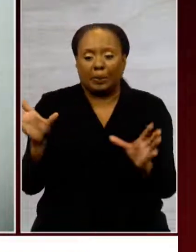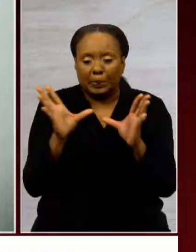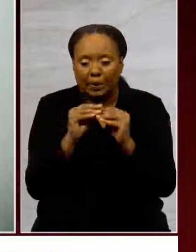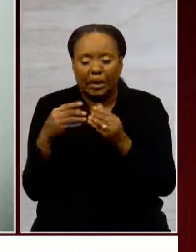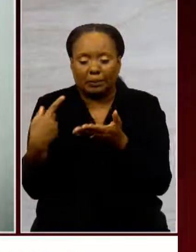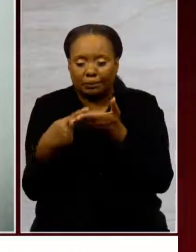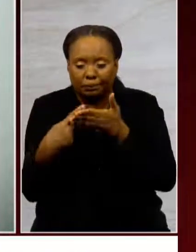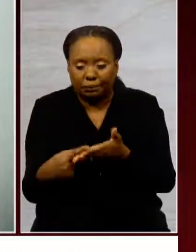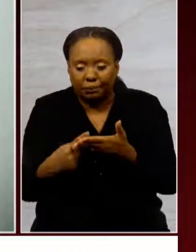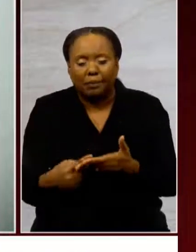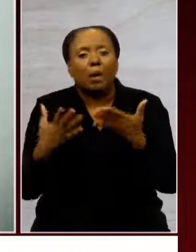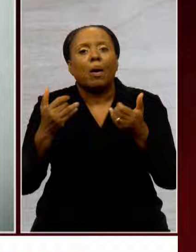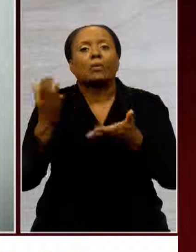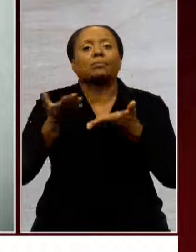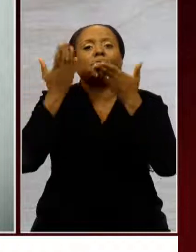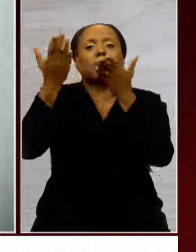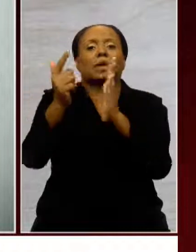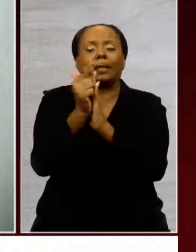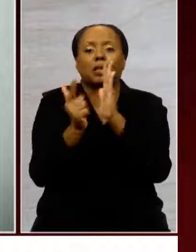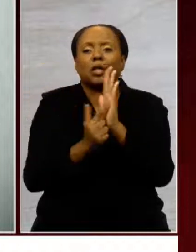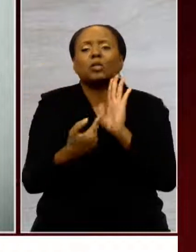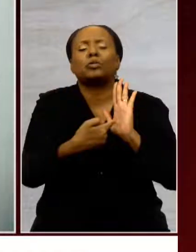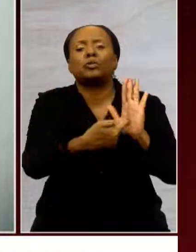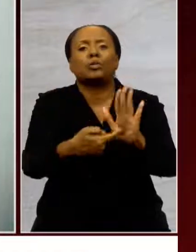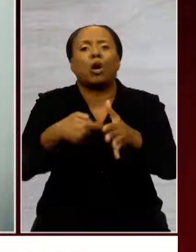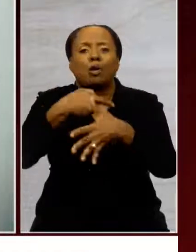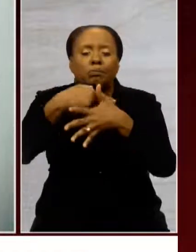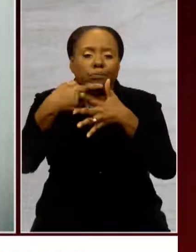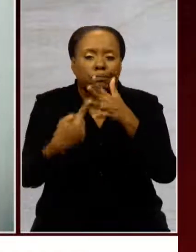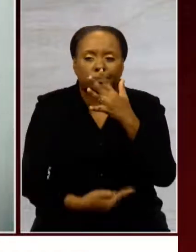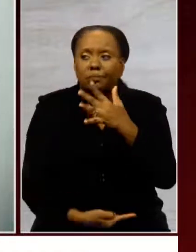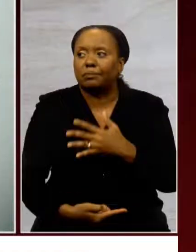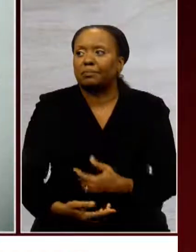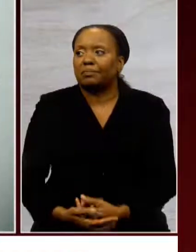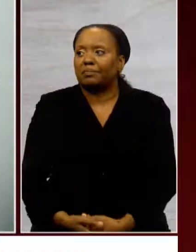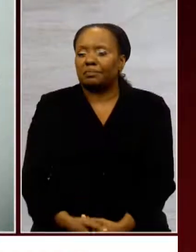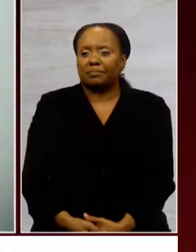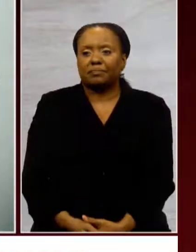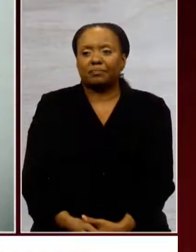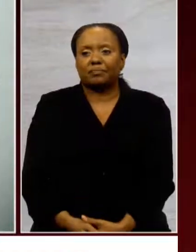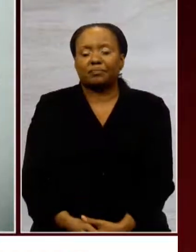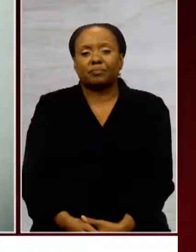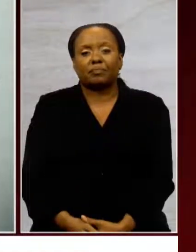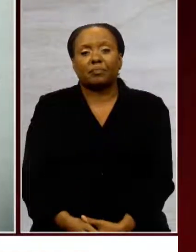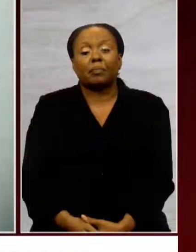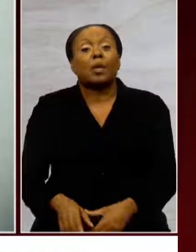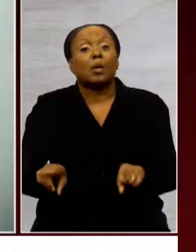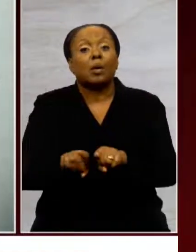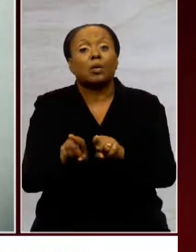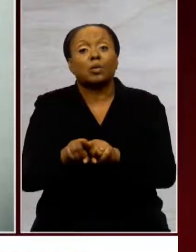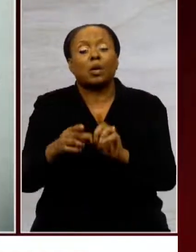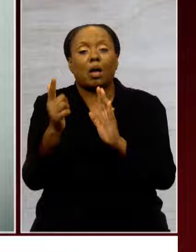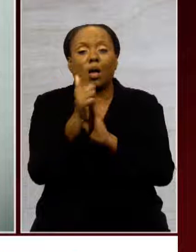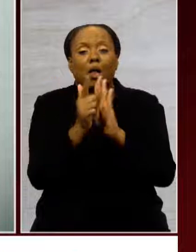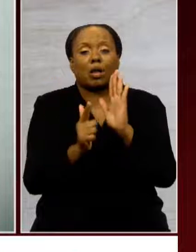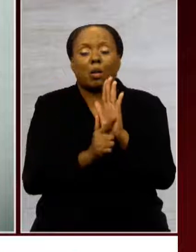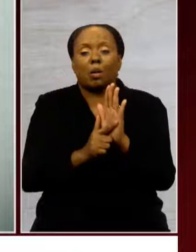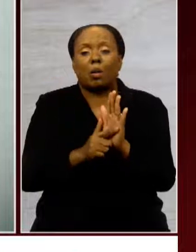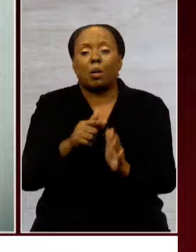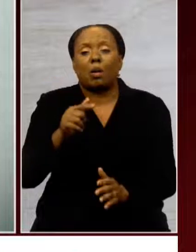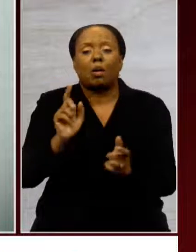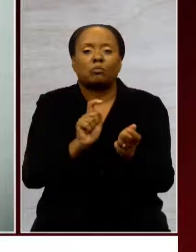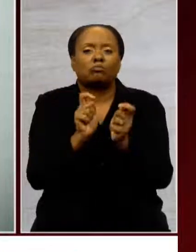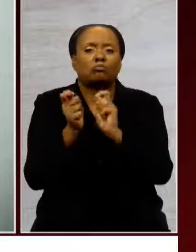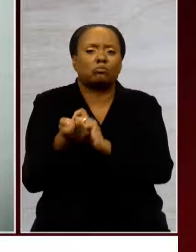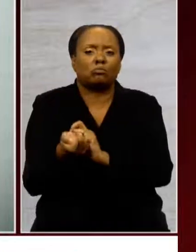reflect that gamut of issues. And Right. the Law Reform Commission, they commissioned Dr. Jason